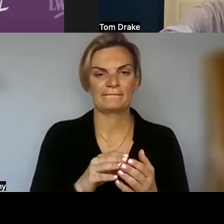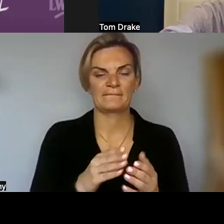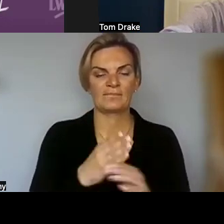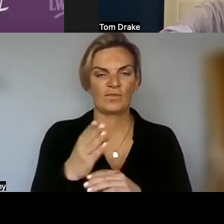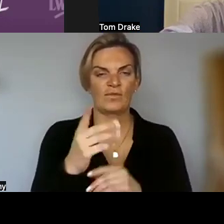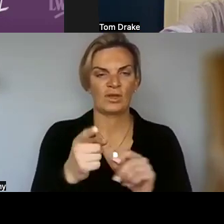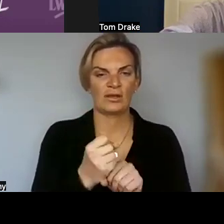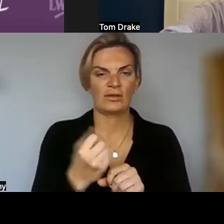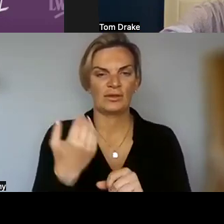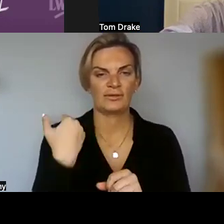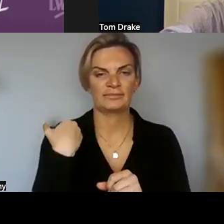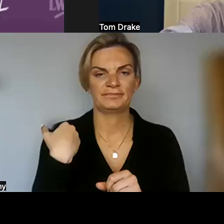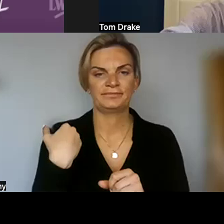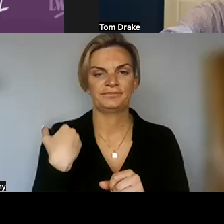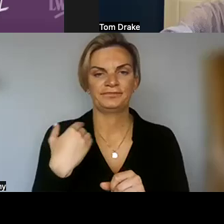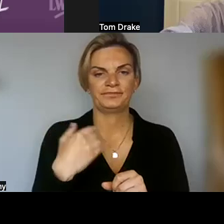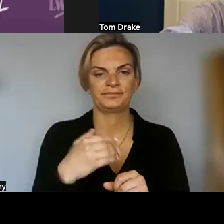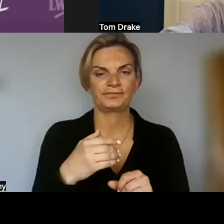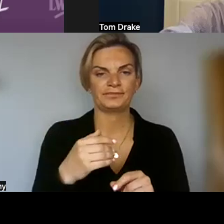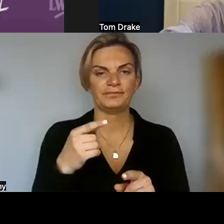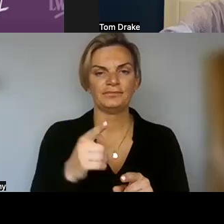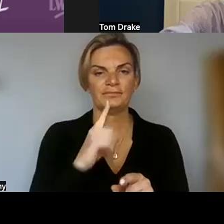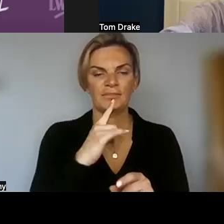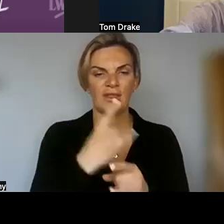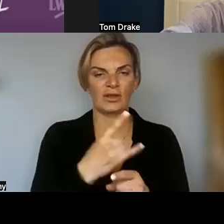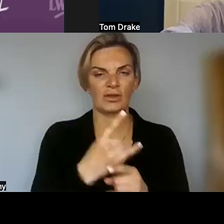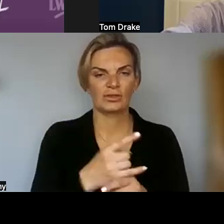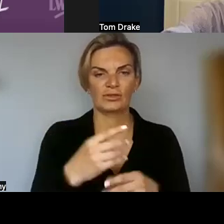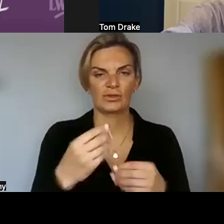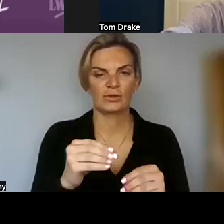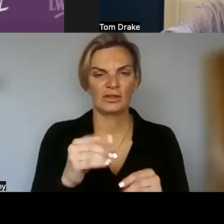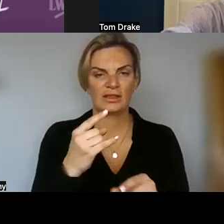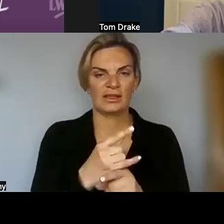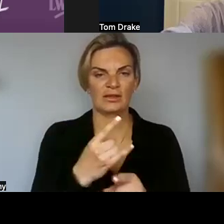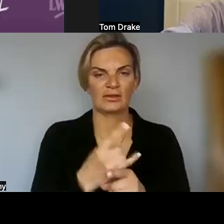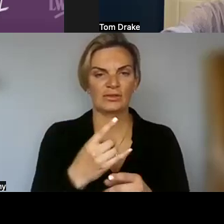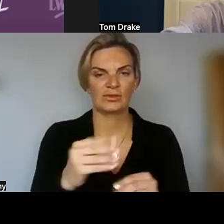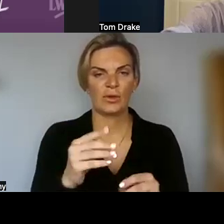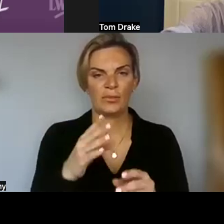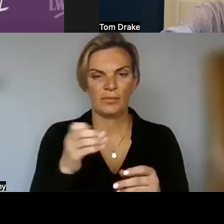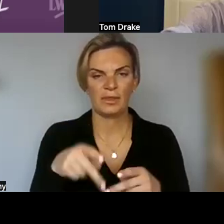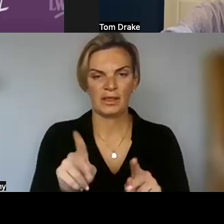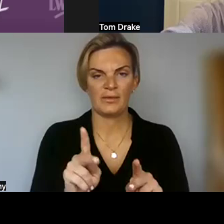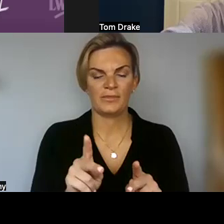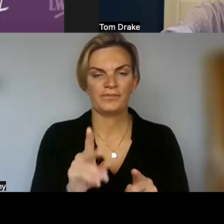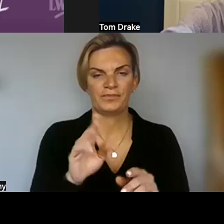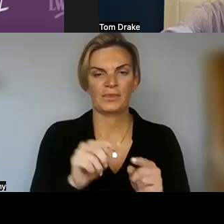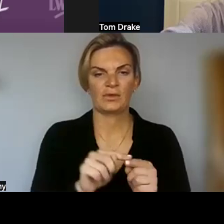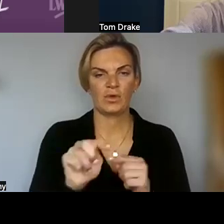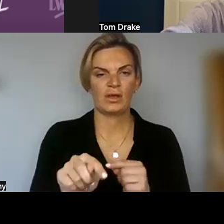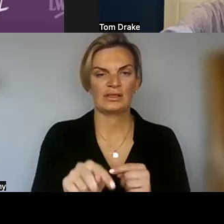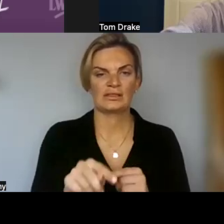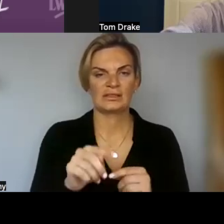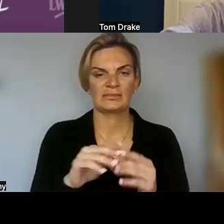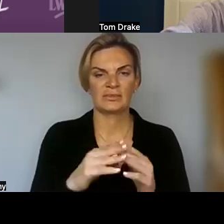year ago. There's liquor stores in the downtown. A liquor store would be allowed by right across from the community